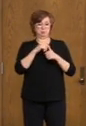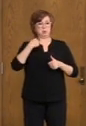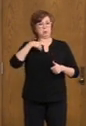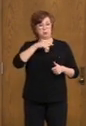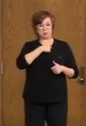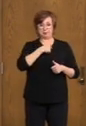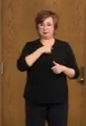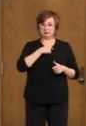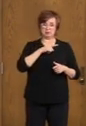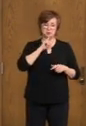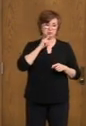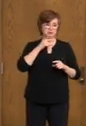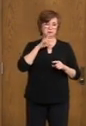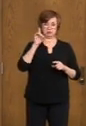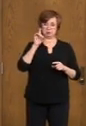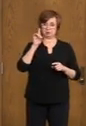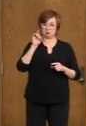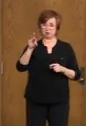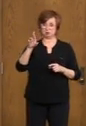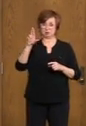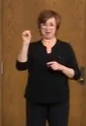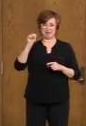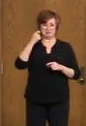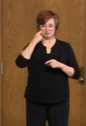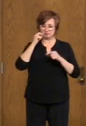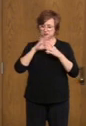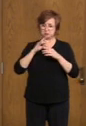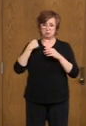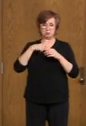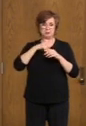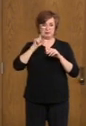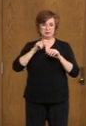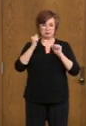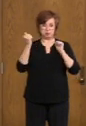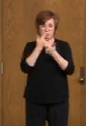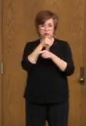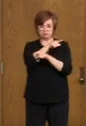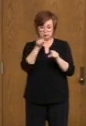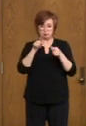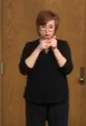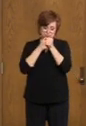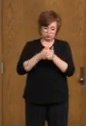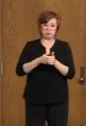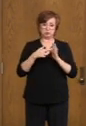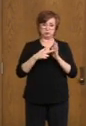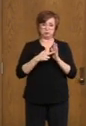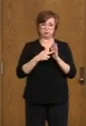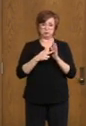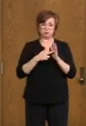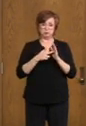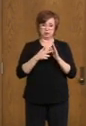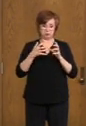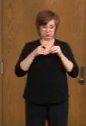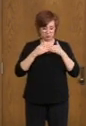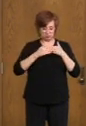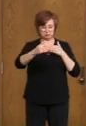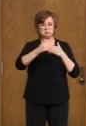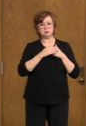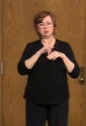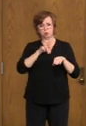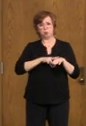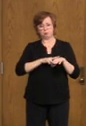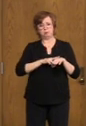need everyone to adhere to the public health recommendations that are in place so that we can get back to some degree of normal. I have